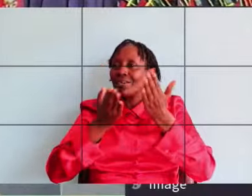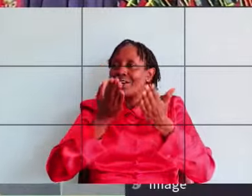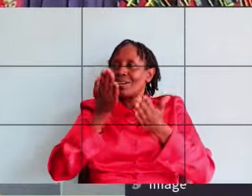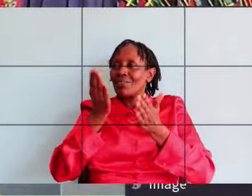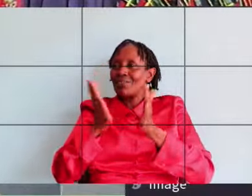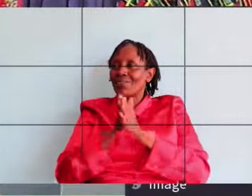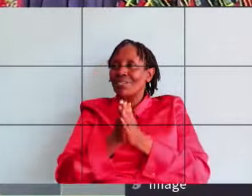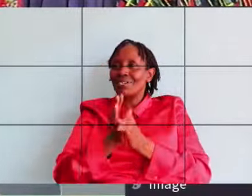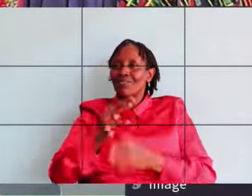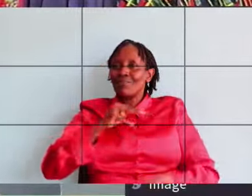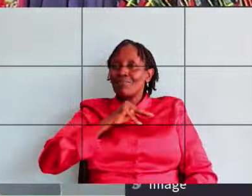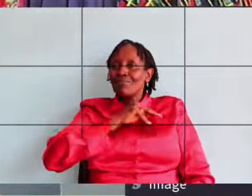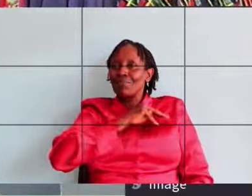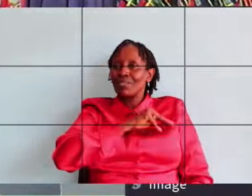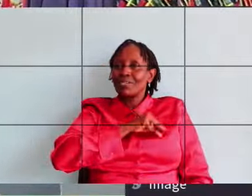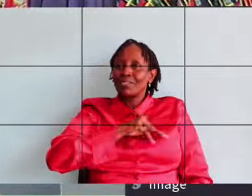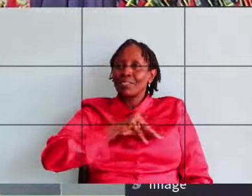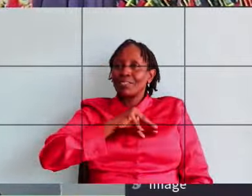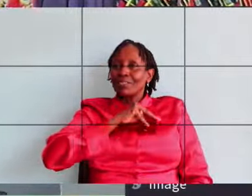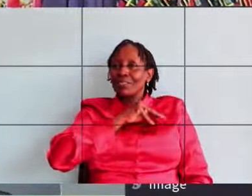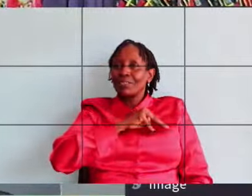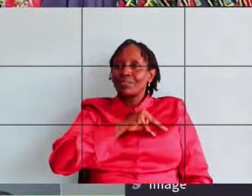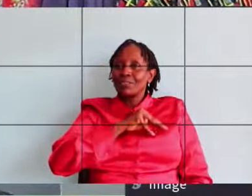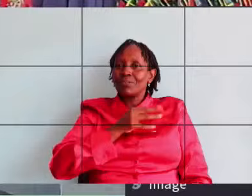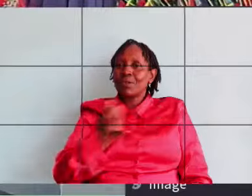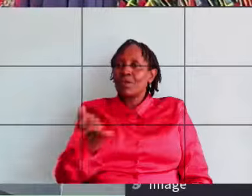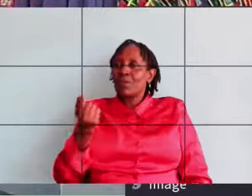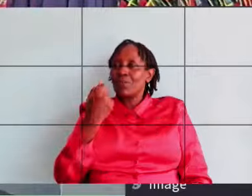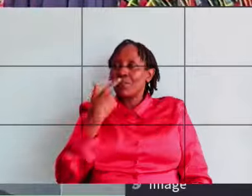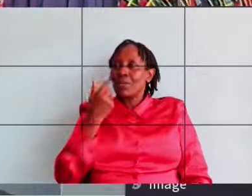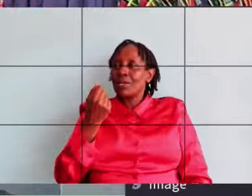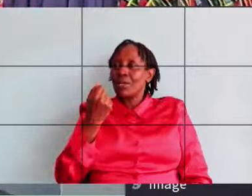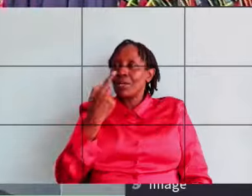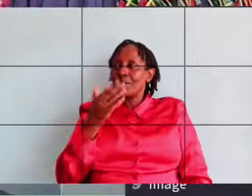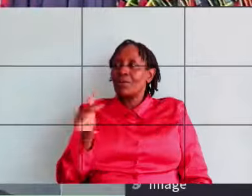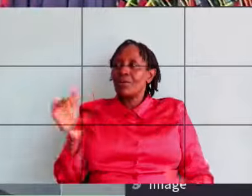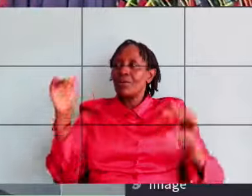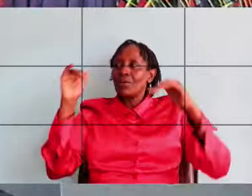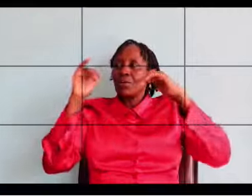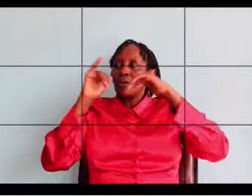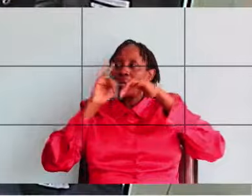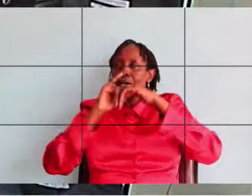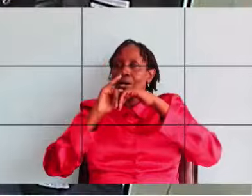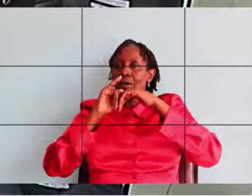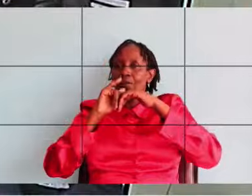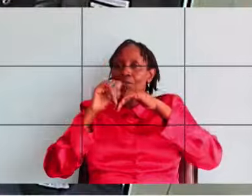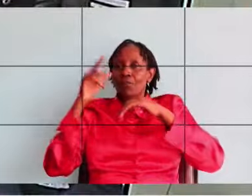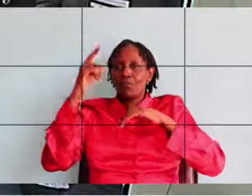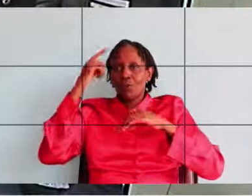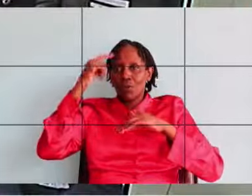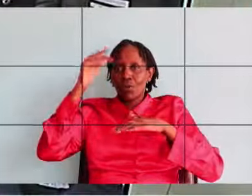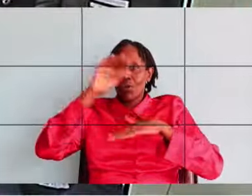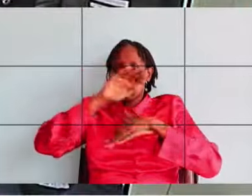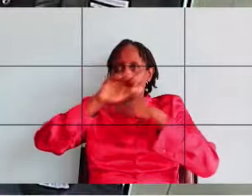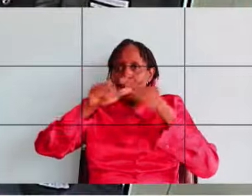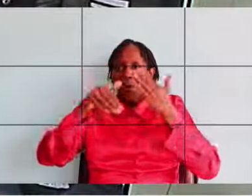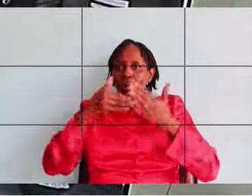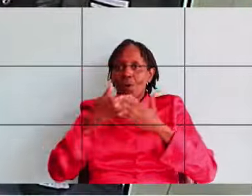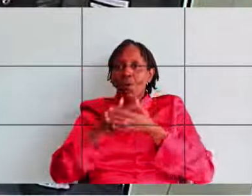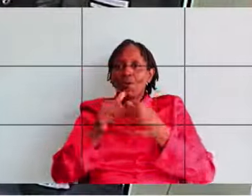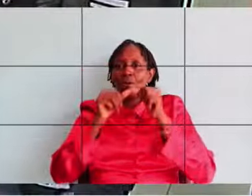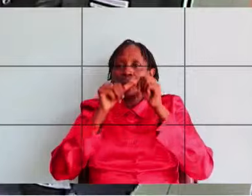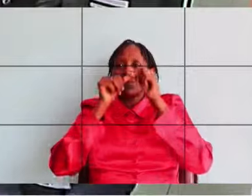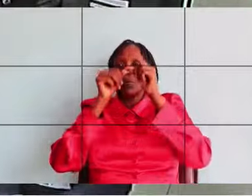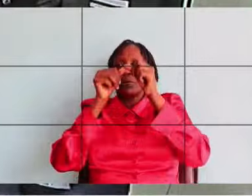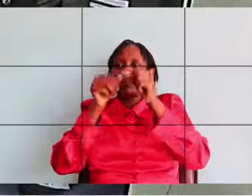missions medical camp, thank you, thank you. For the rest of us, let's continue to pray for this team